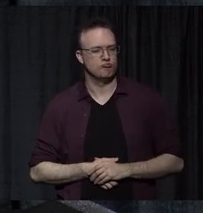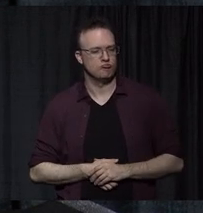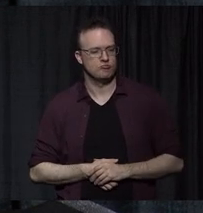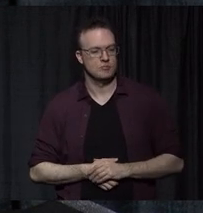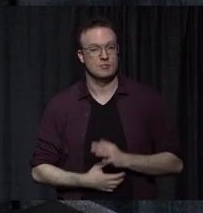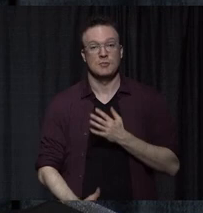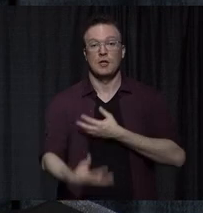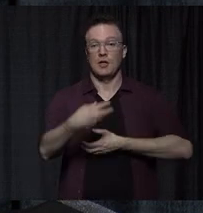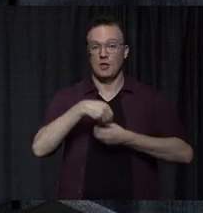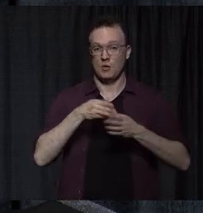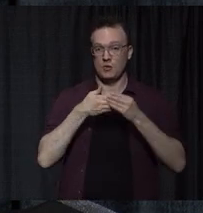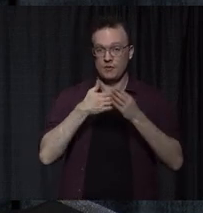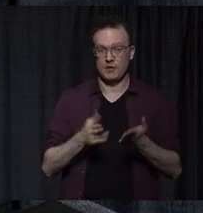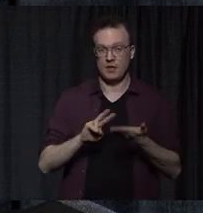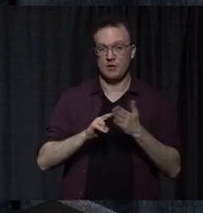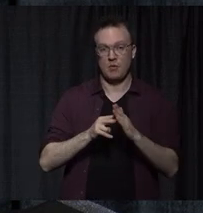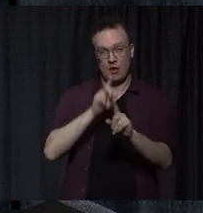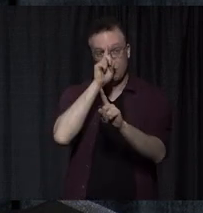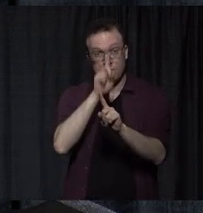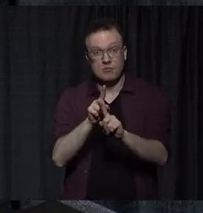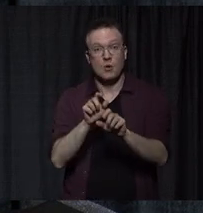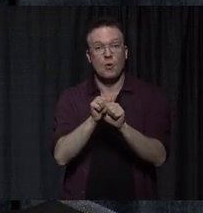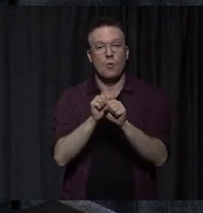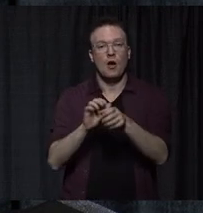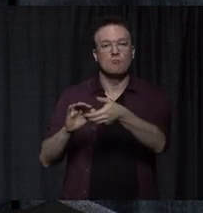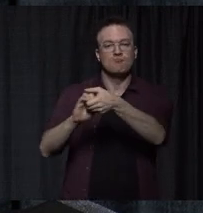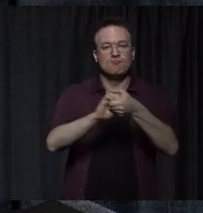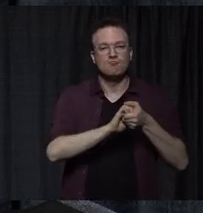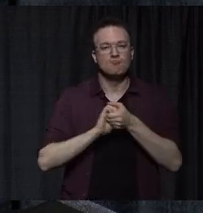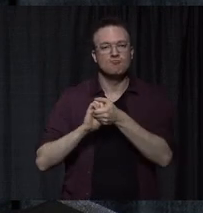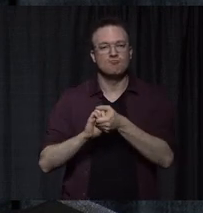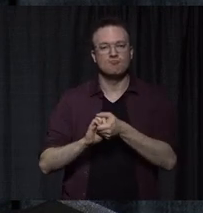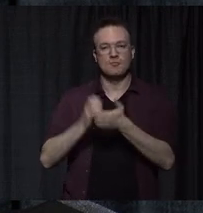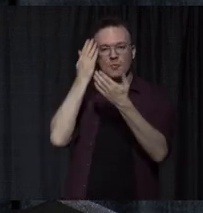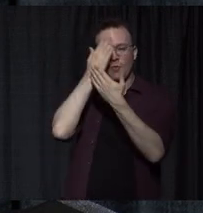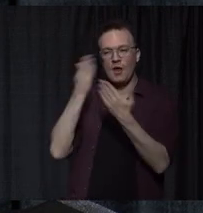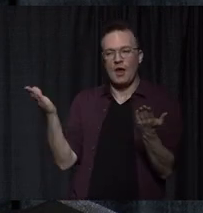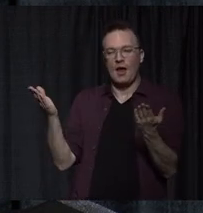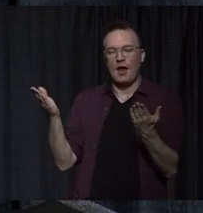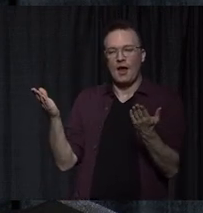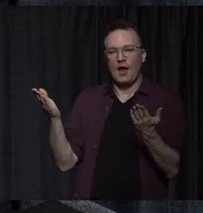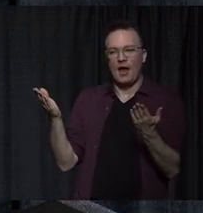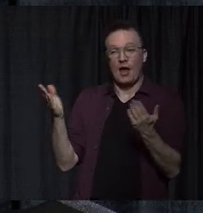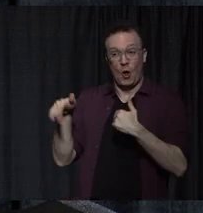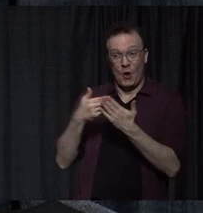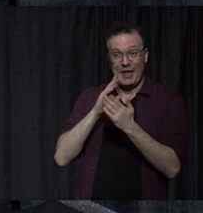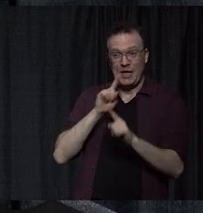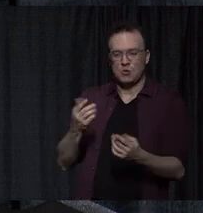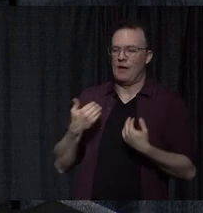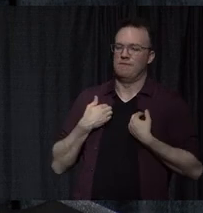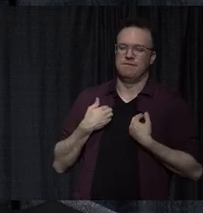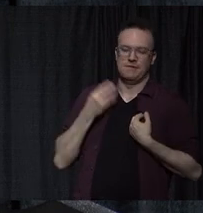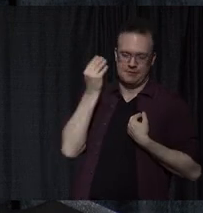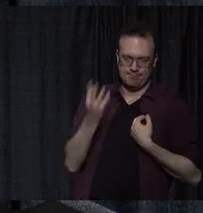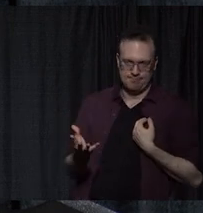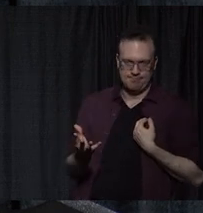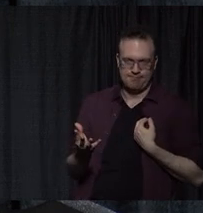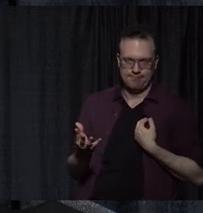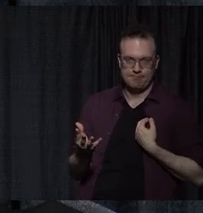Inclusive leaders work collaboratively, admitting they don't have all the answers, and sharing the power in